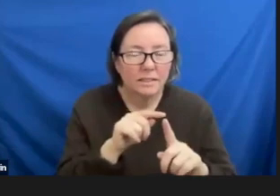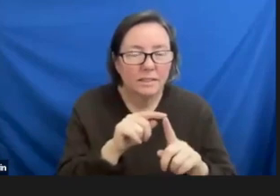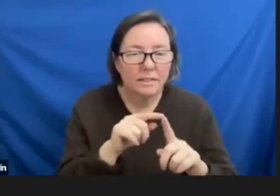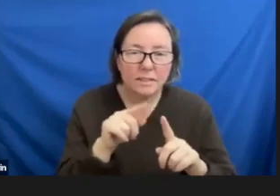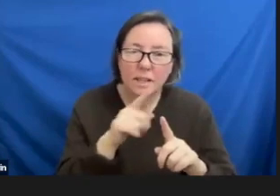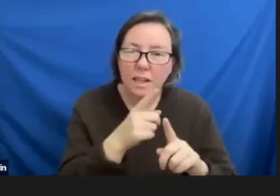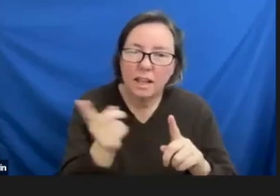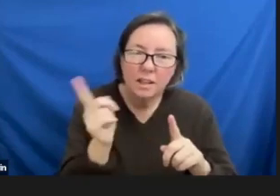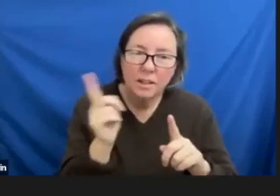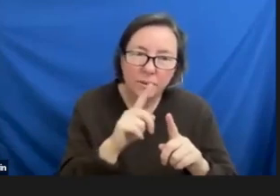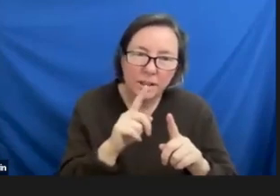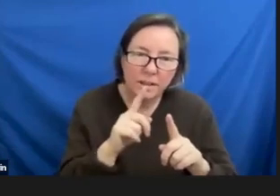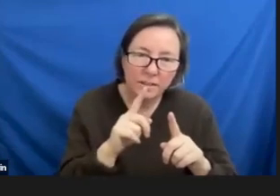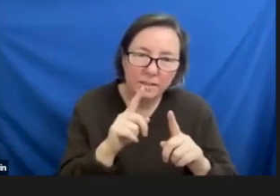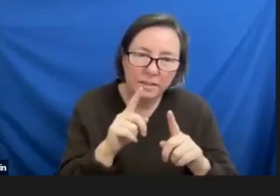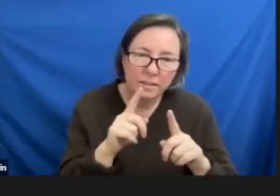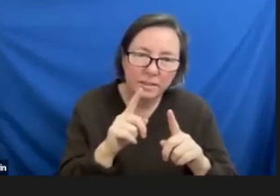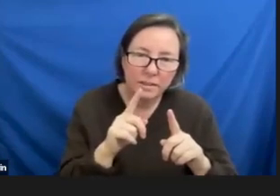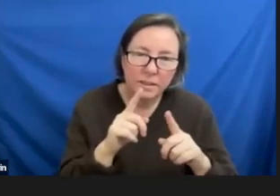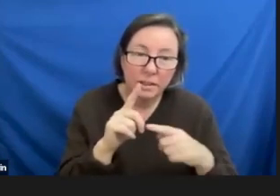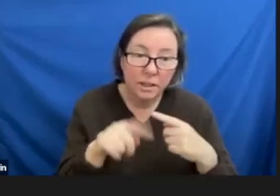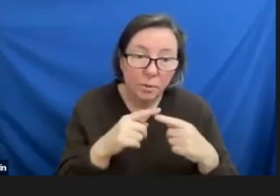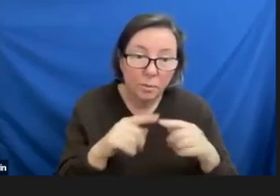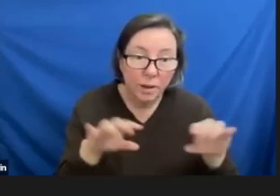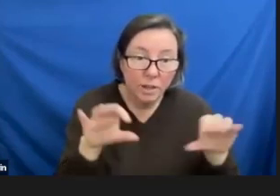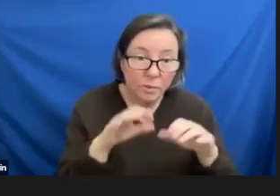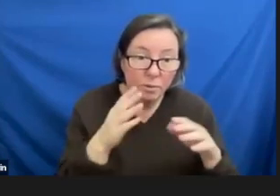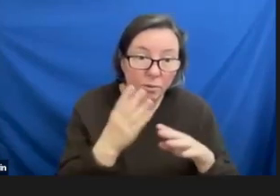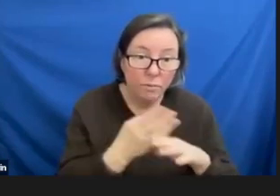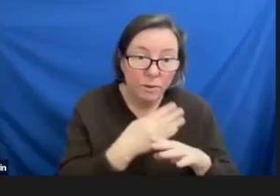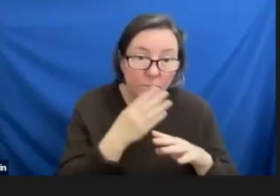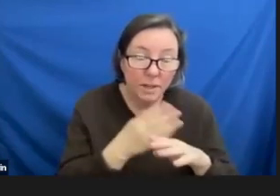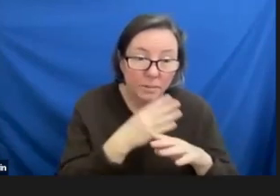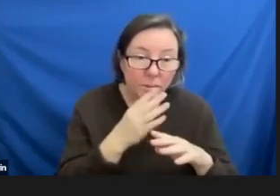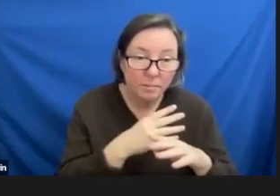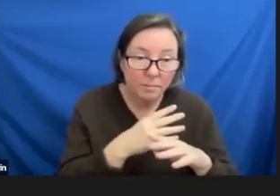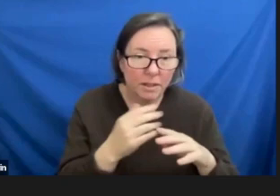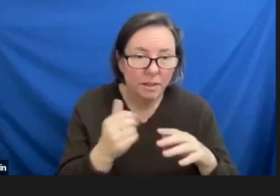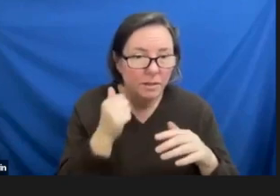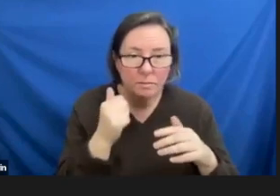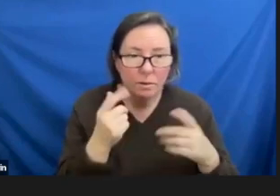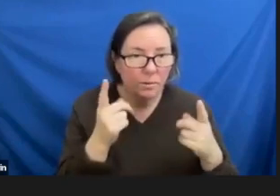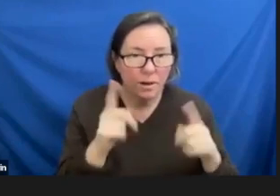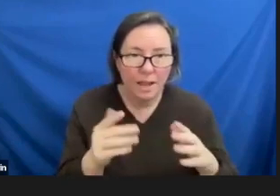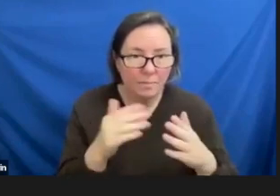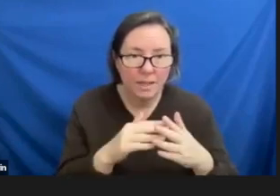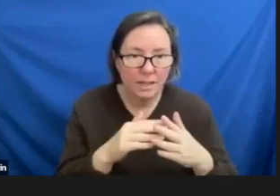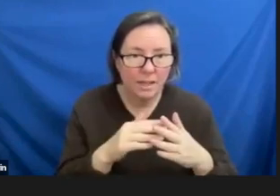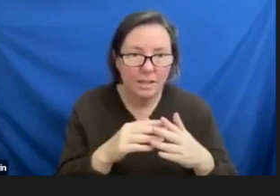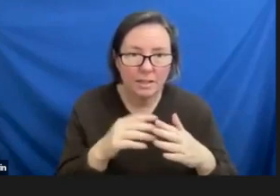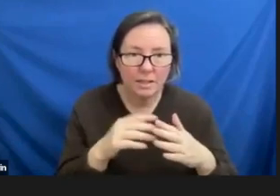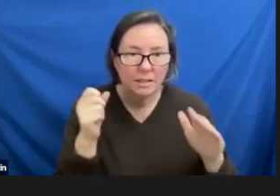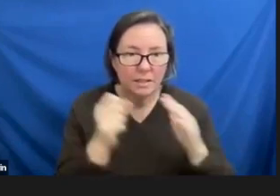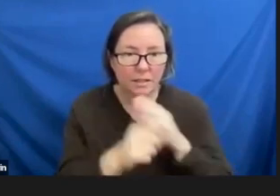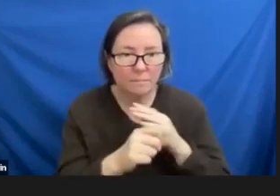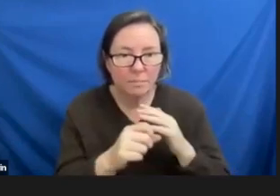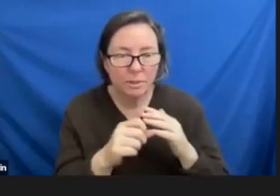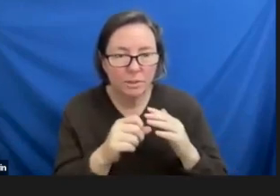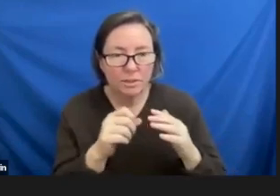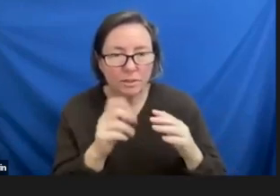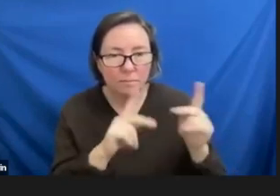you guys now, once you do all these repairs, you're not going to redo this again? You're not going to put illegal immigrants back in the CAS,